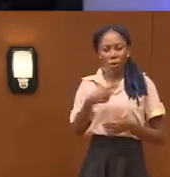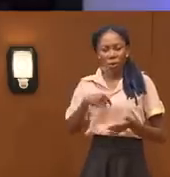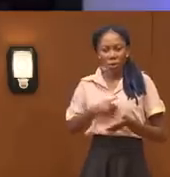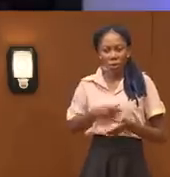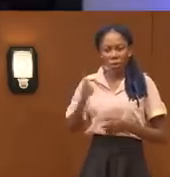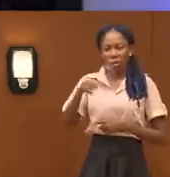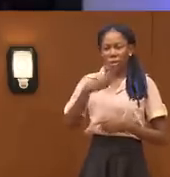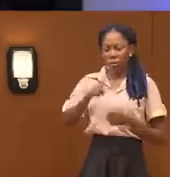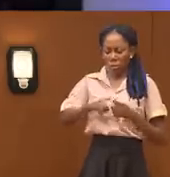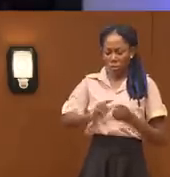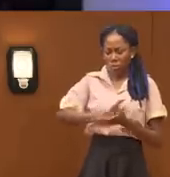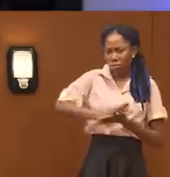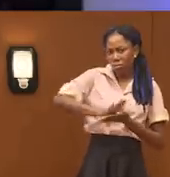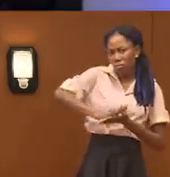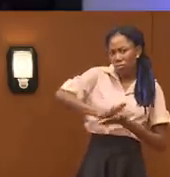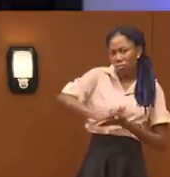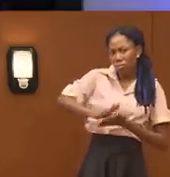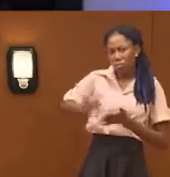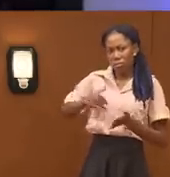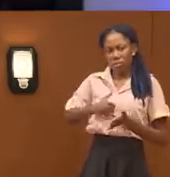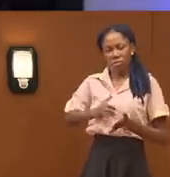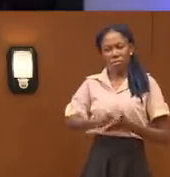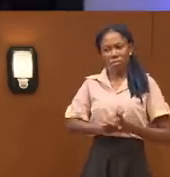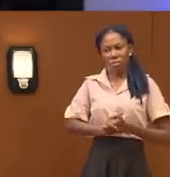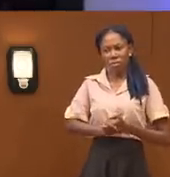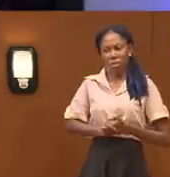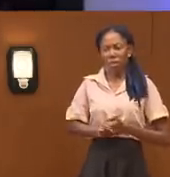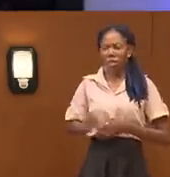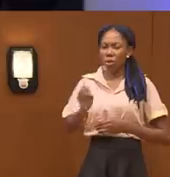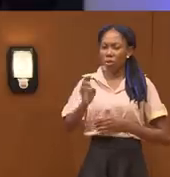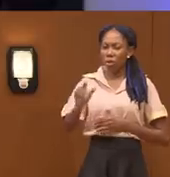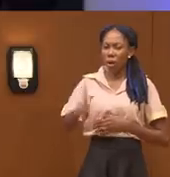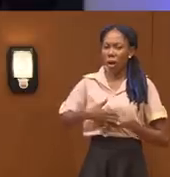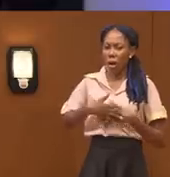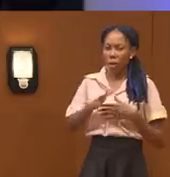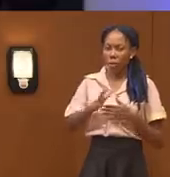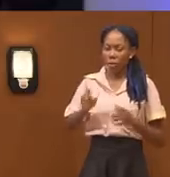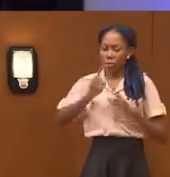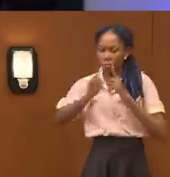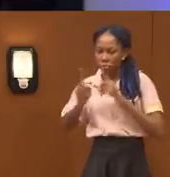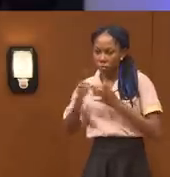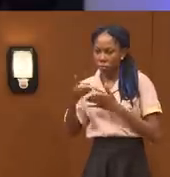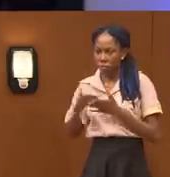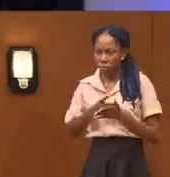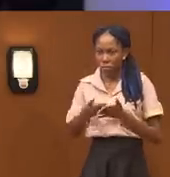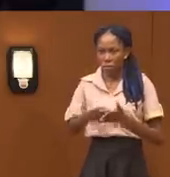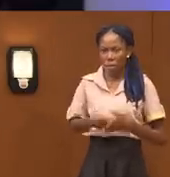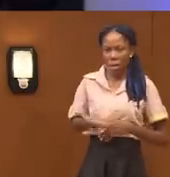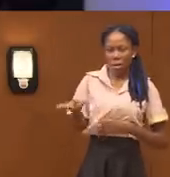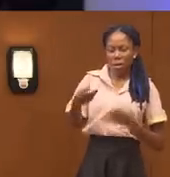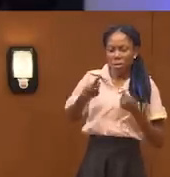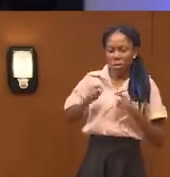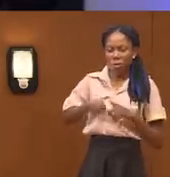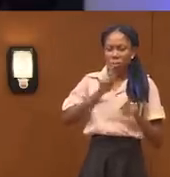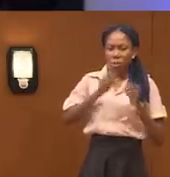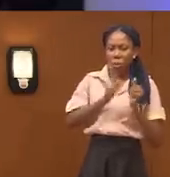building and everybody should be getting ready to leave the premises. So after the talk, we have a mutual understanding among the